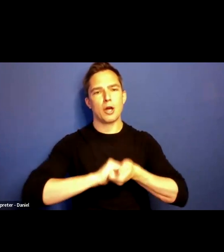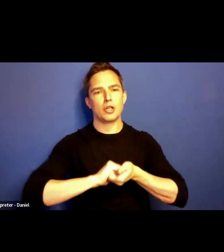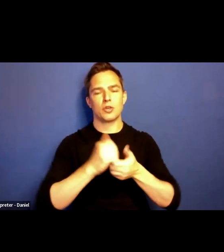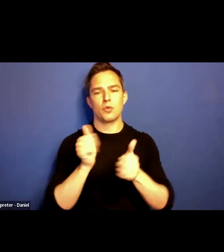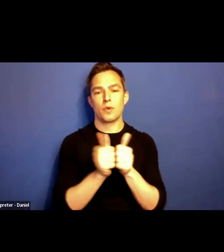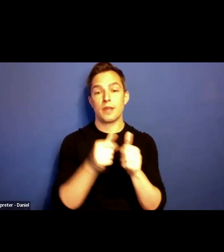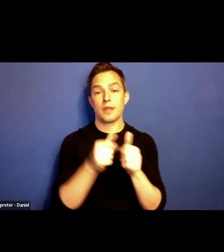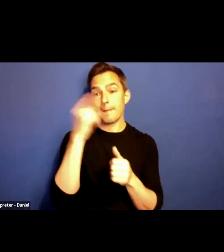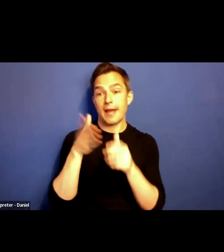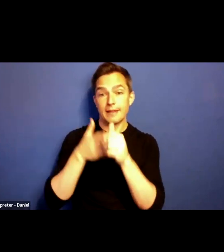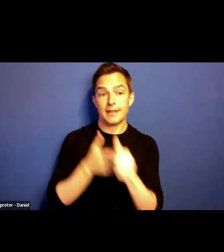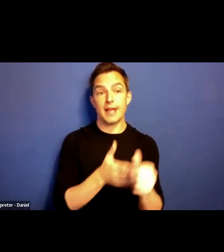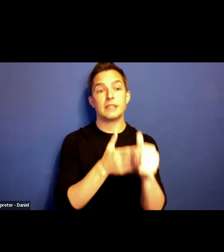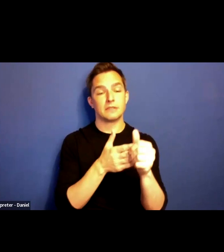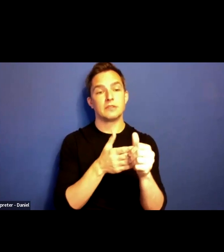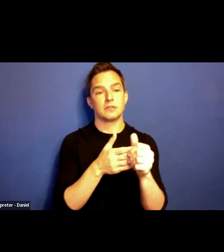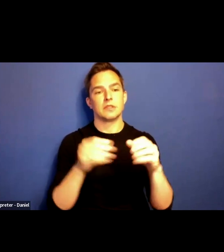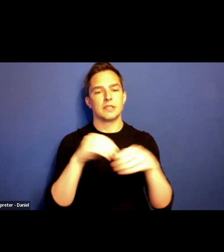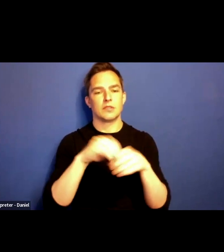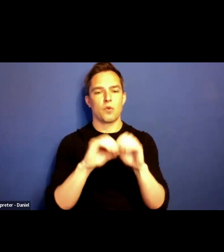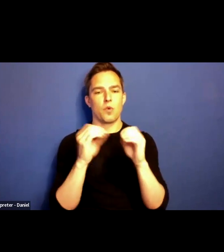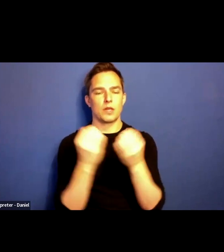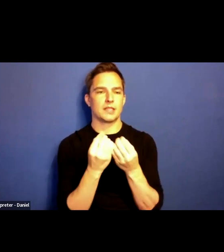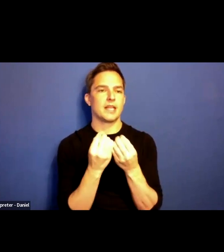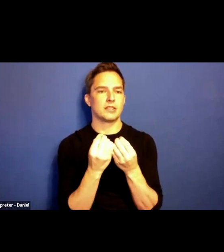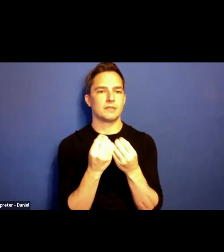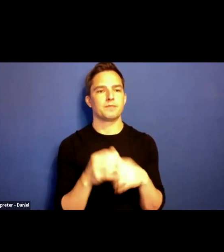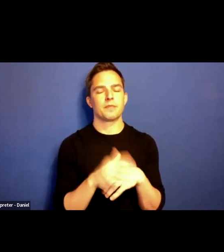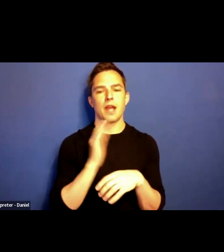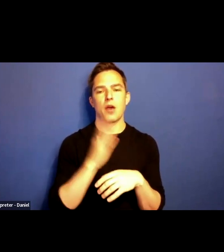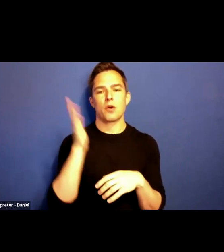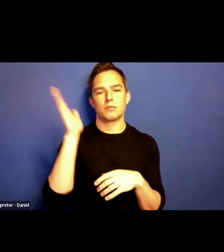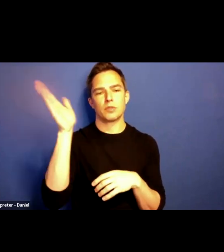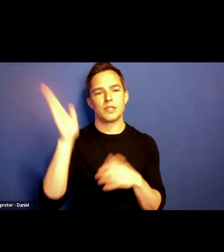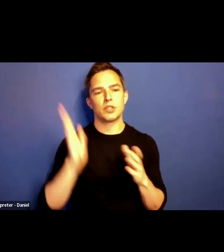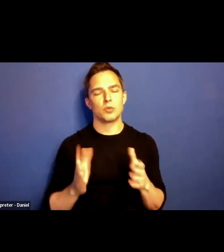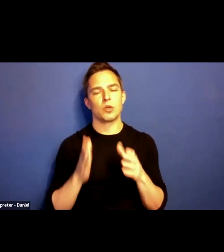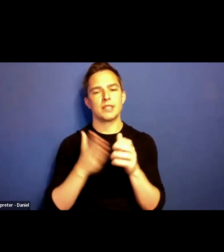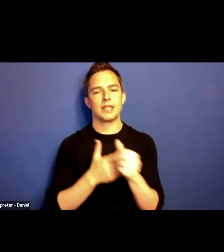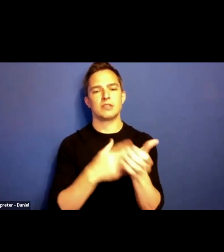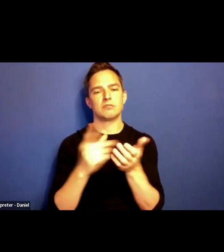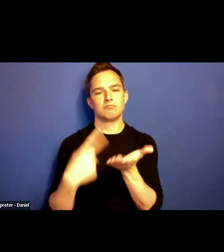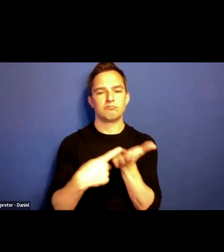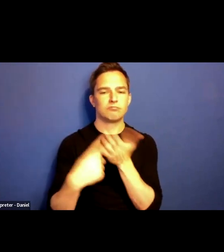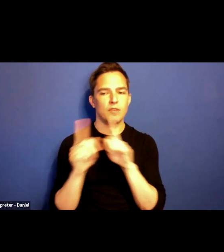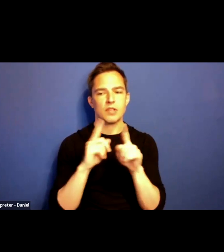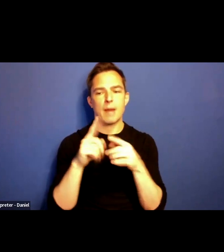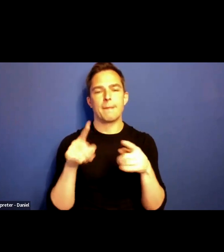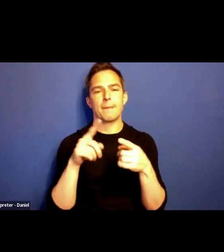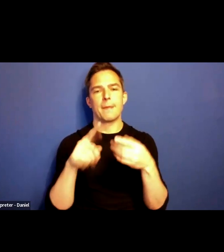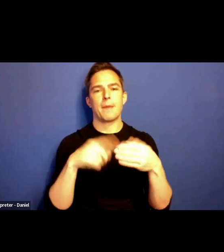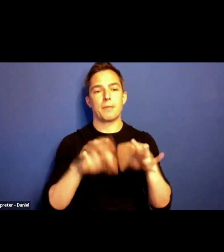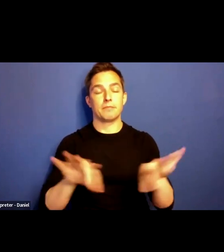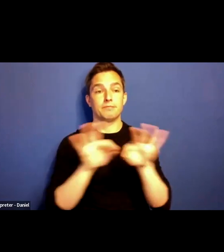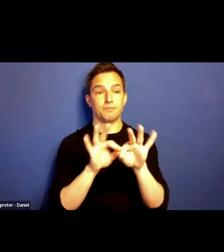and organizations. Our presenters will lead conversations around critical issues impacting